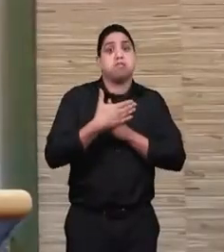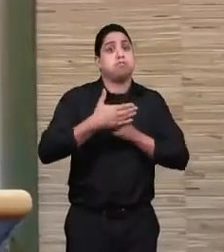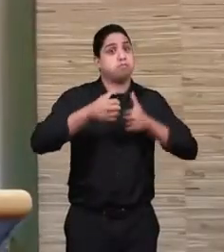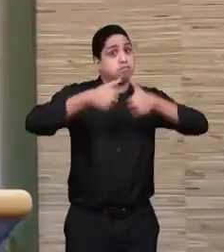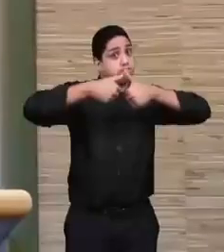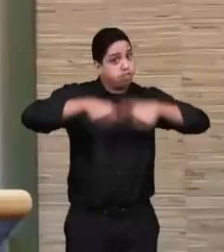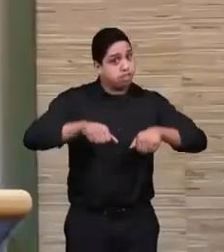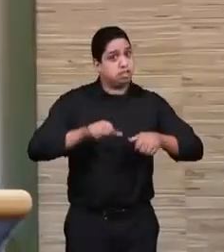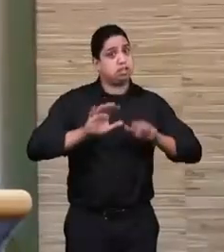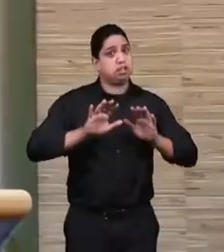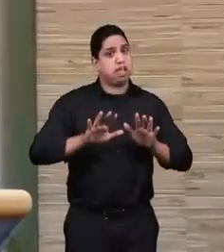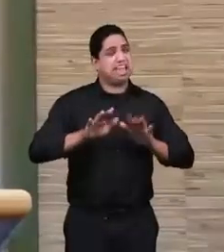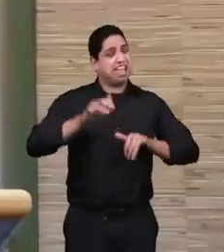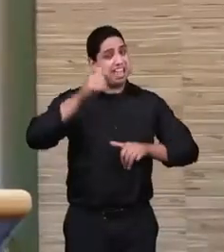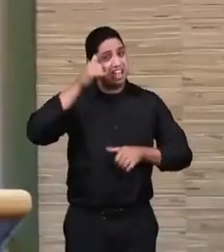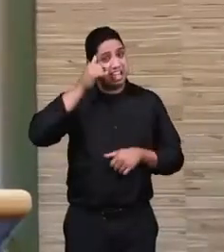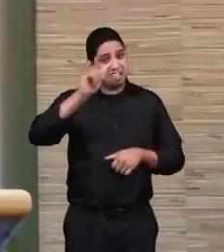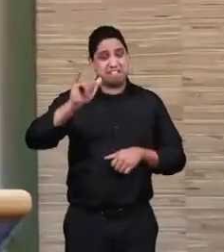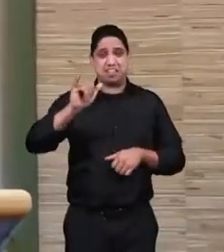contamination